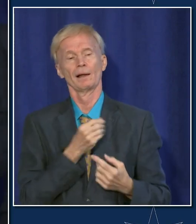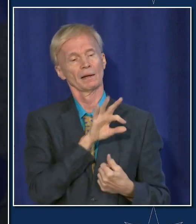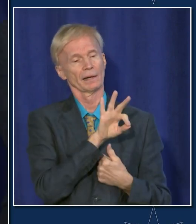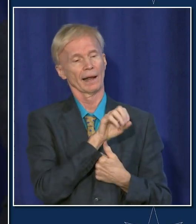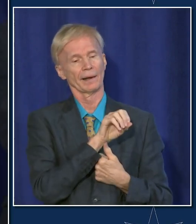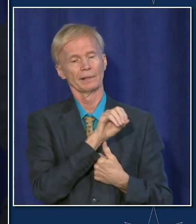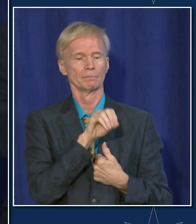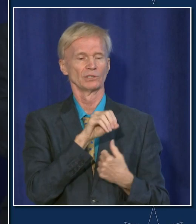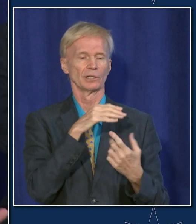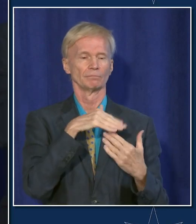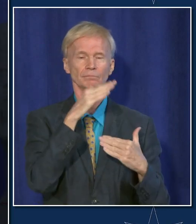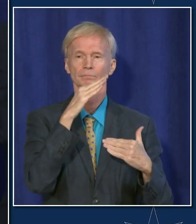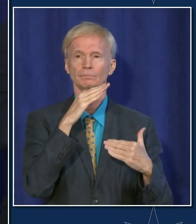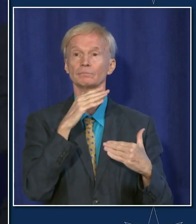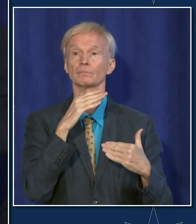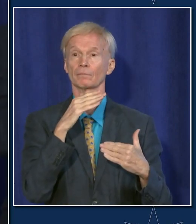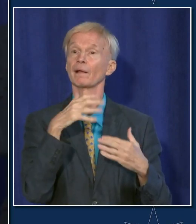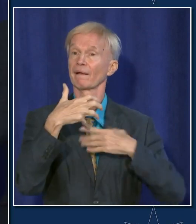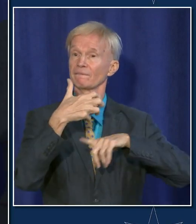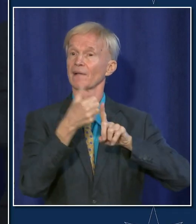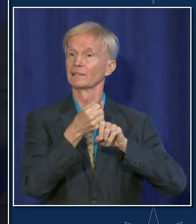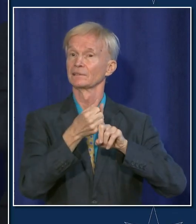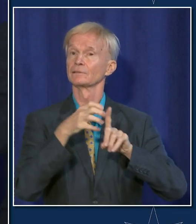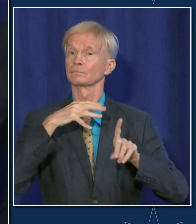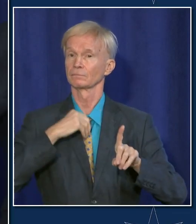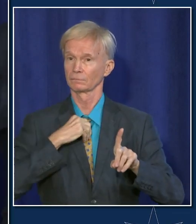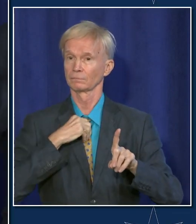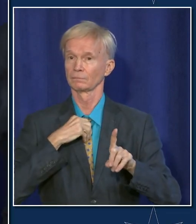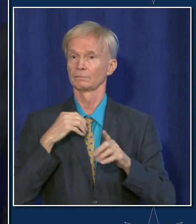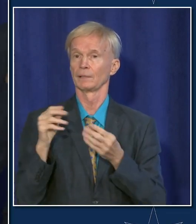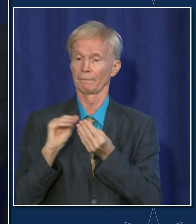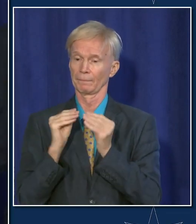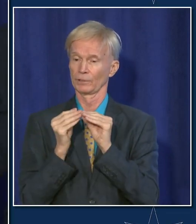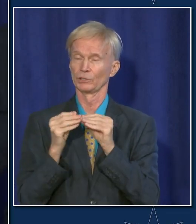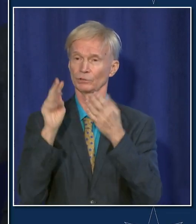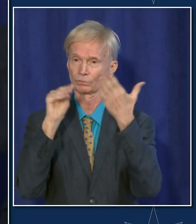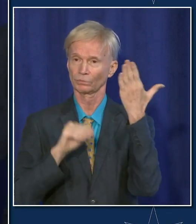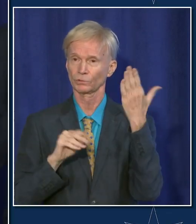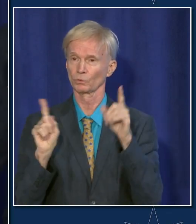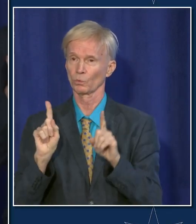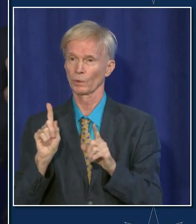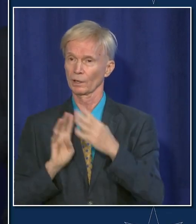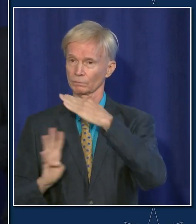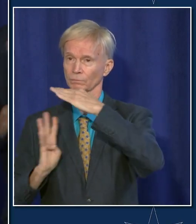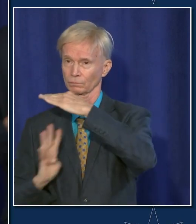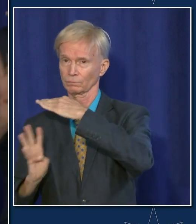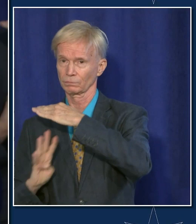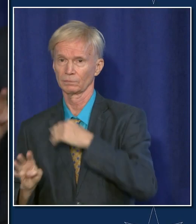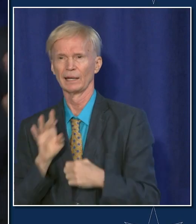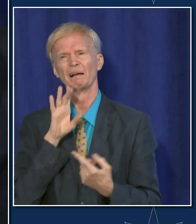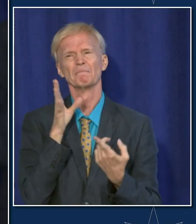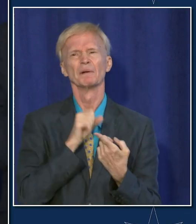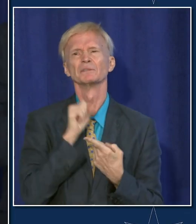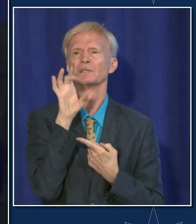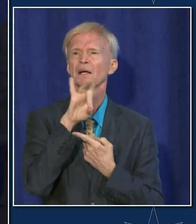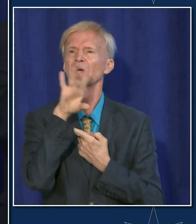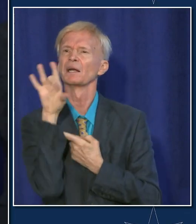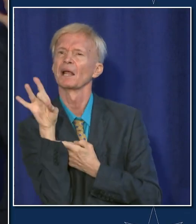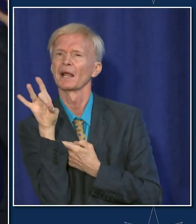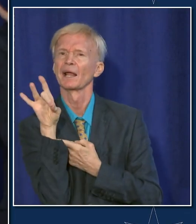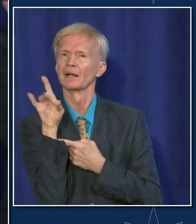90% plus were vaccinated based on measures that were taken at the site. We used 88% vaccinated as a conservative estimate